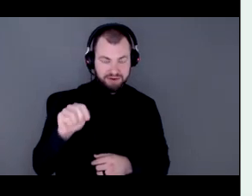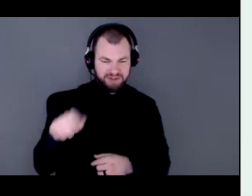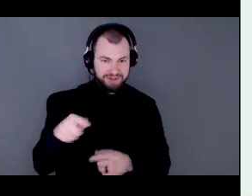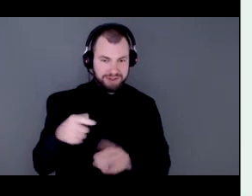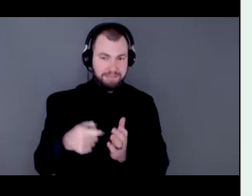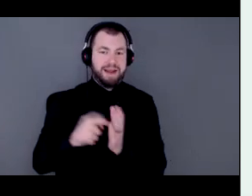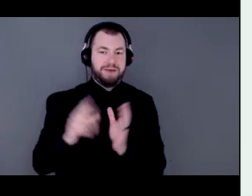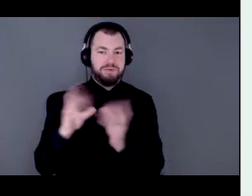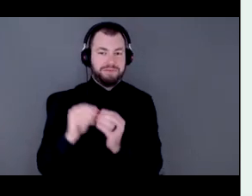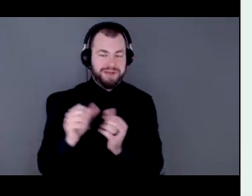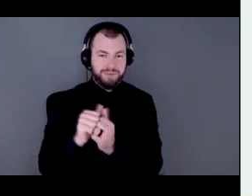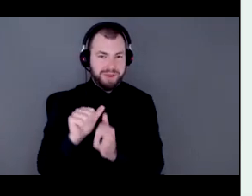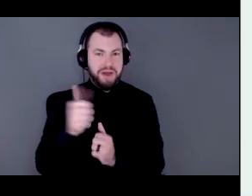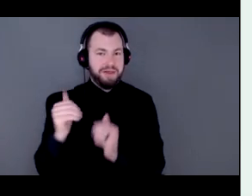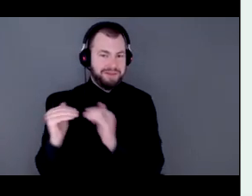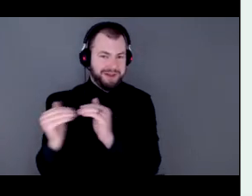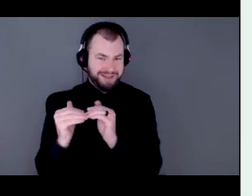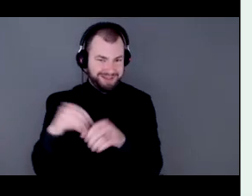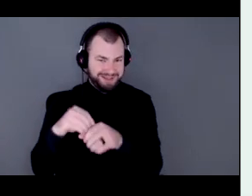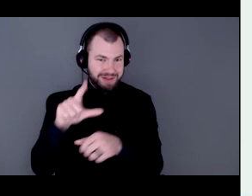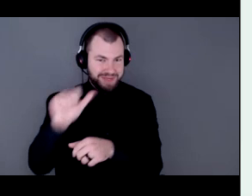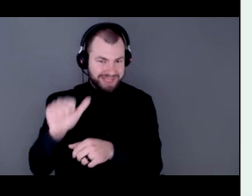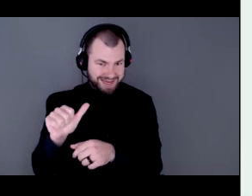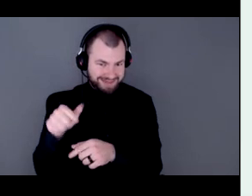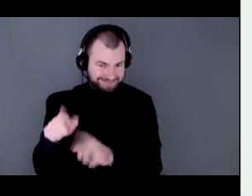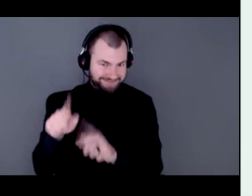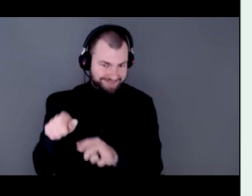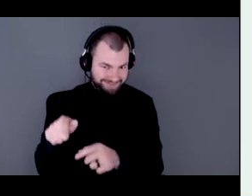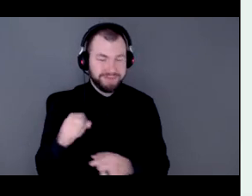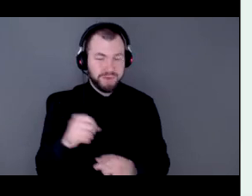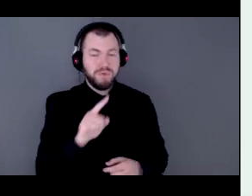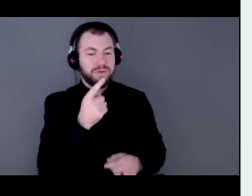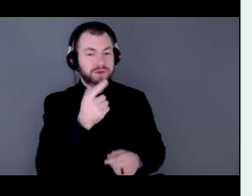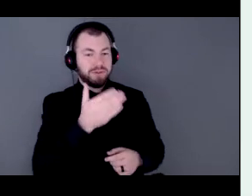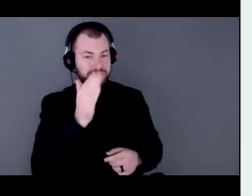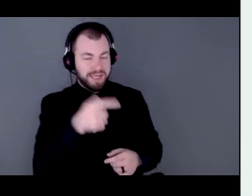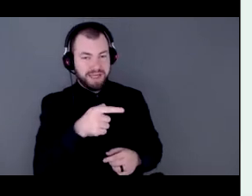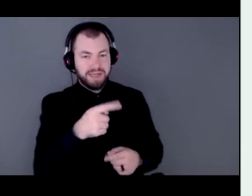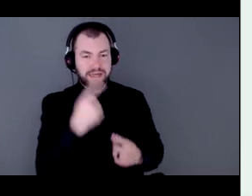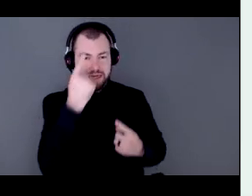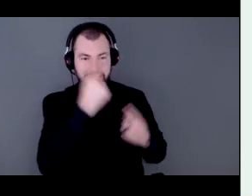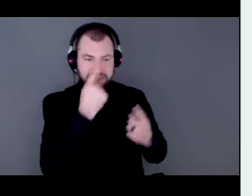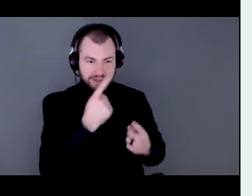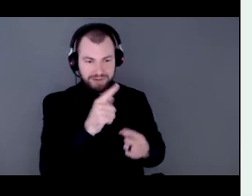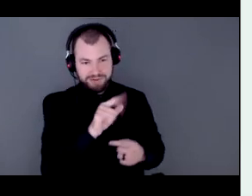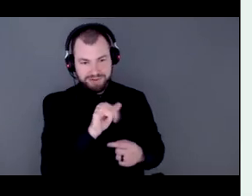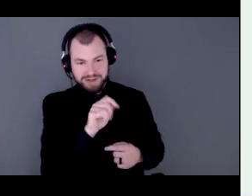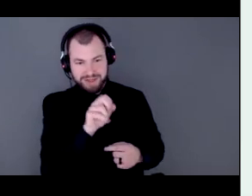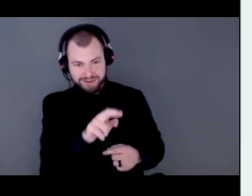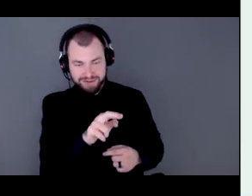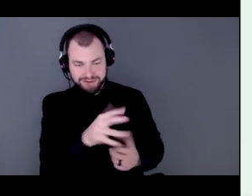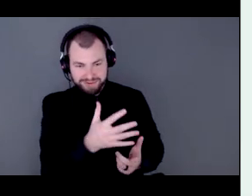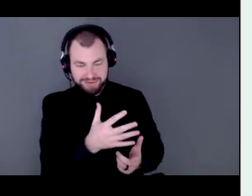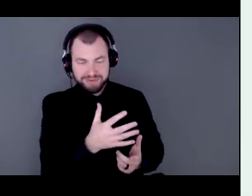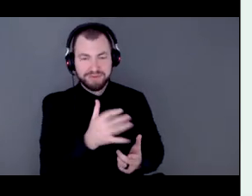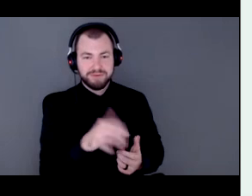my colleagues in Louisiana. So this first one I'm presenting on is Consider Litter. And it says, it's a